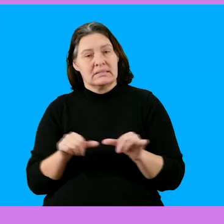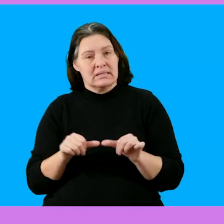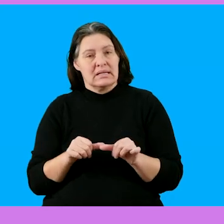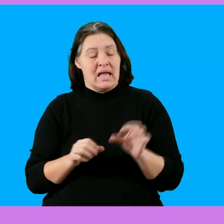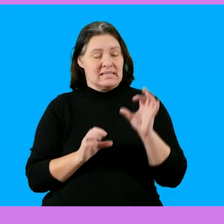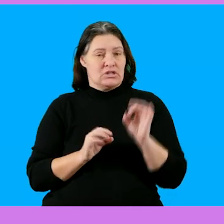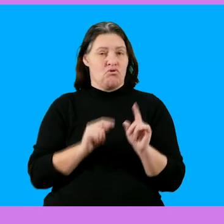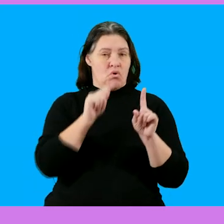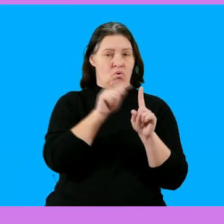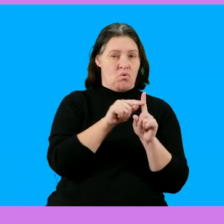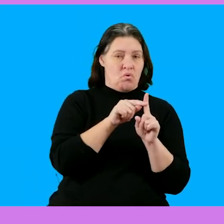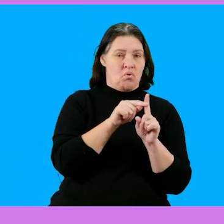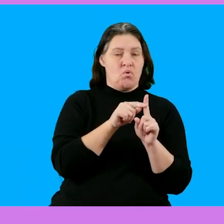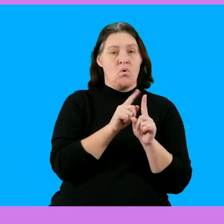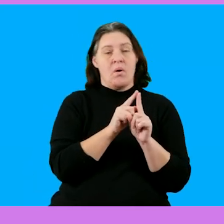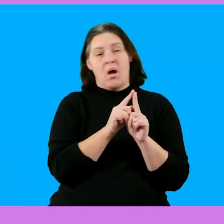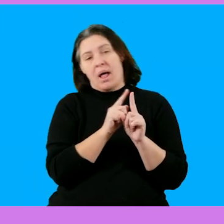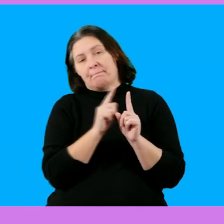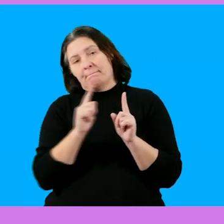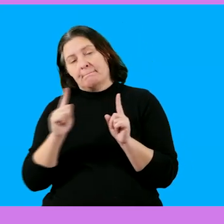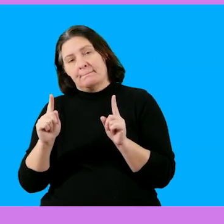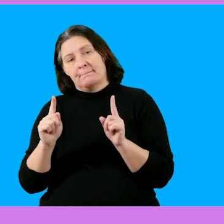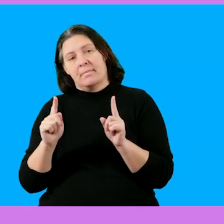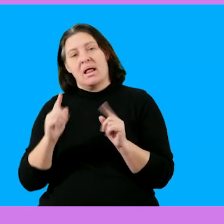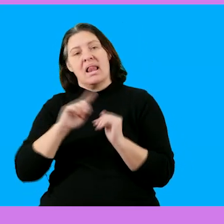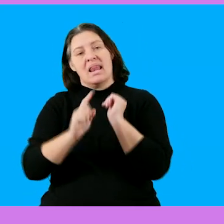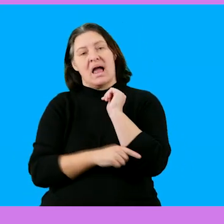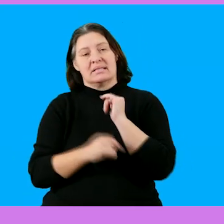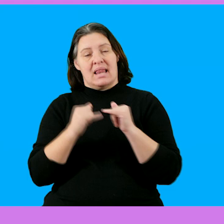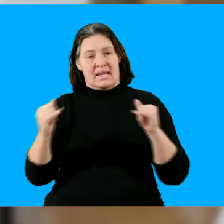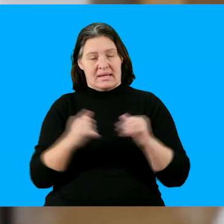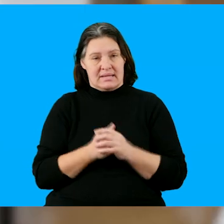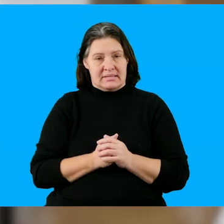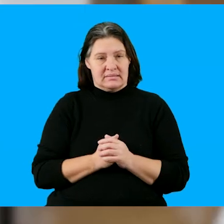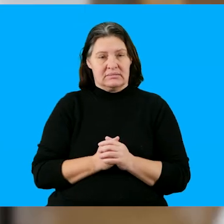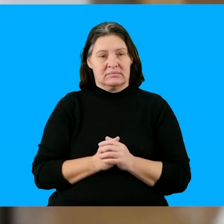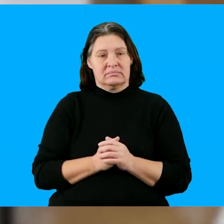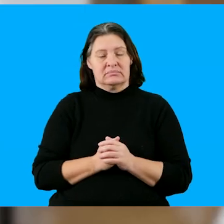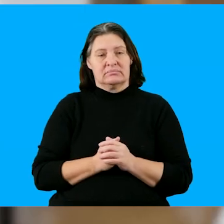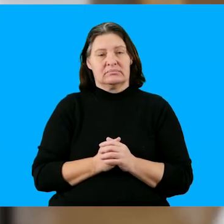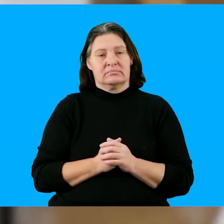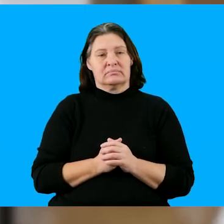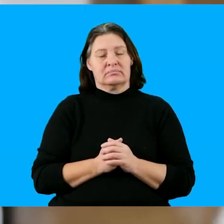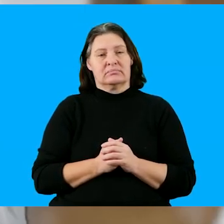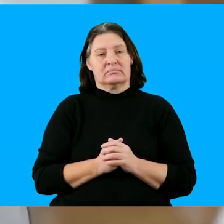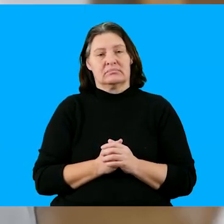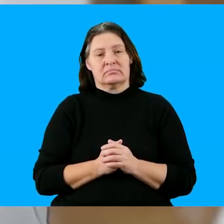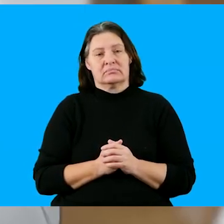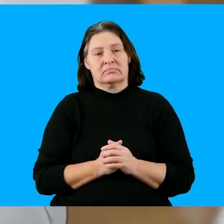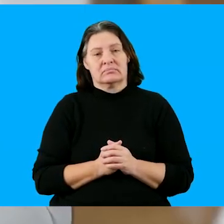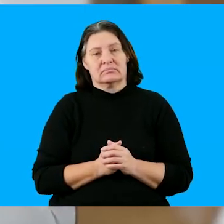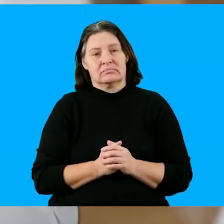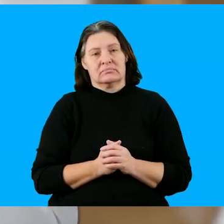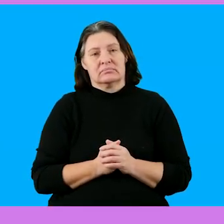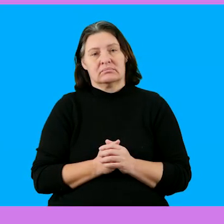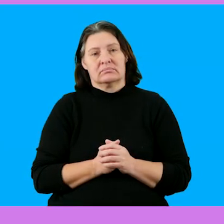put 0 here, and we will measure all the way up to that last line there, or point if you want to put it like that. So in my case,